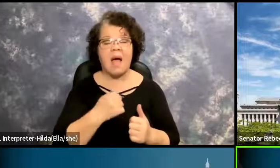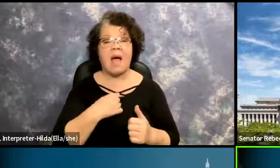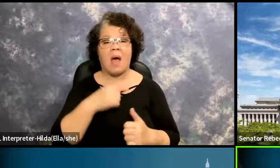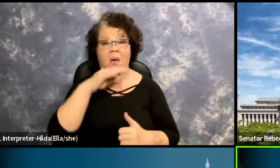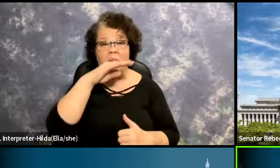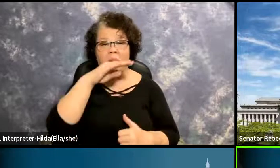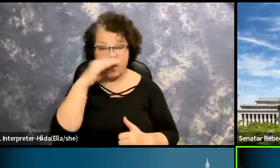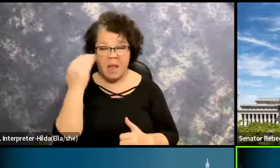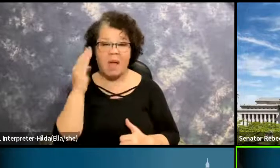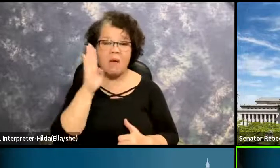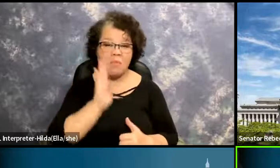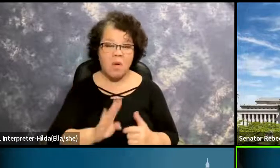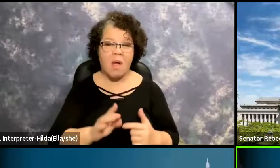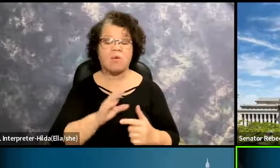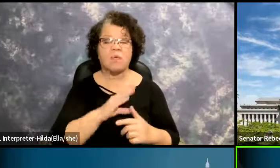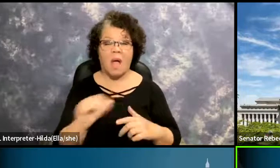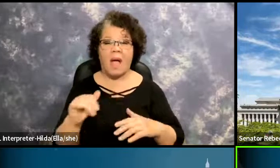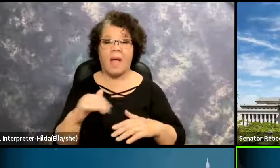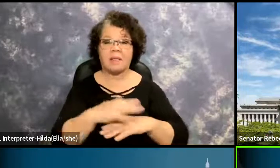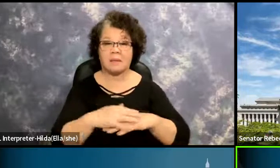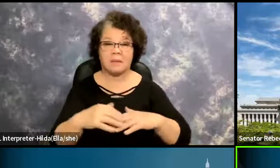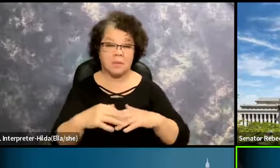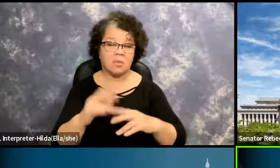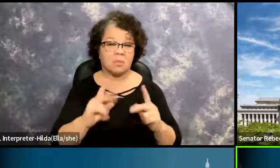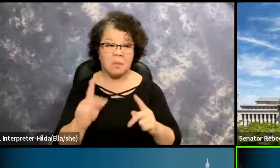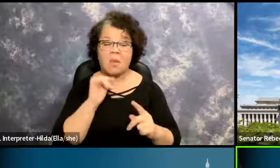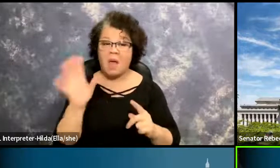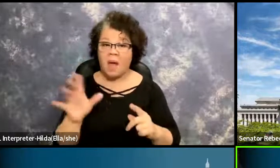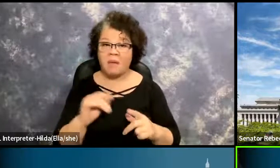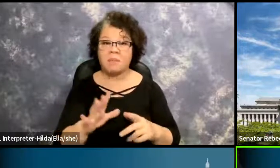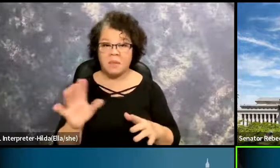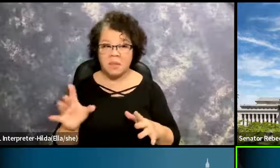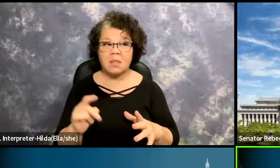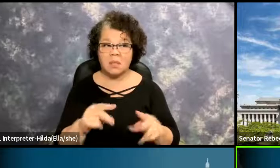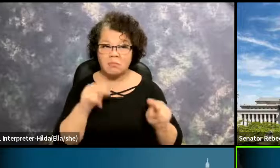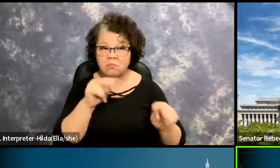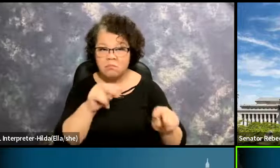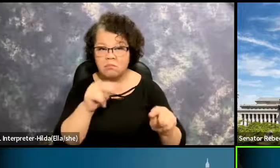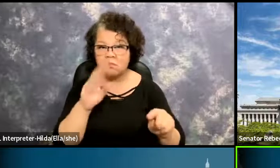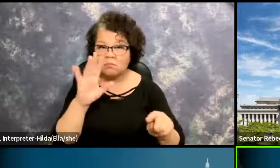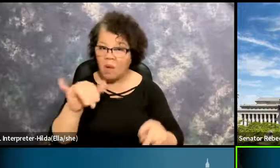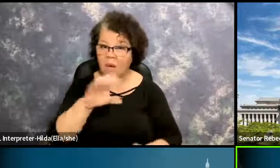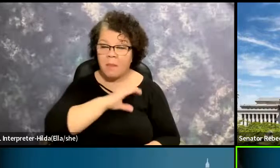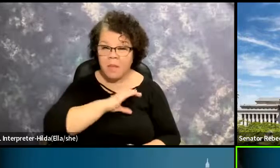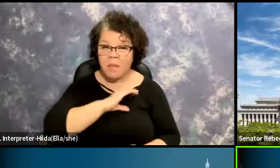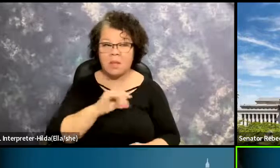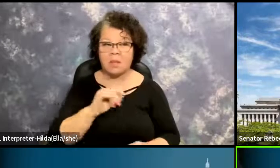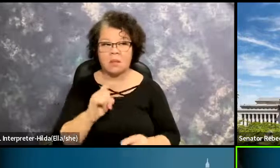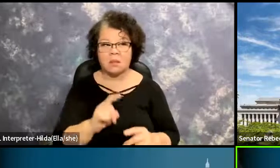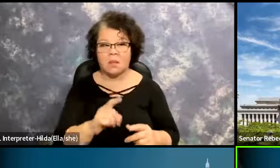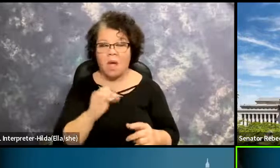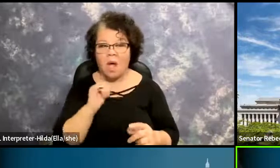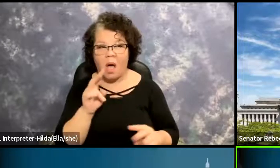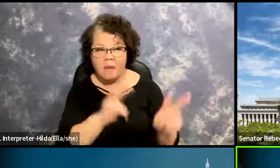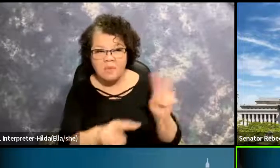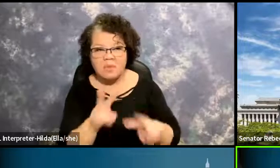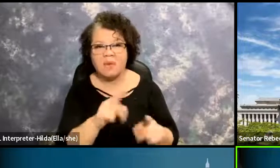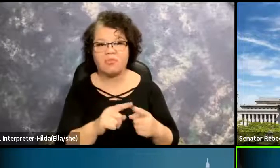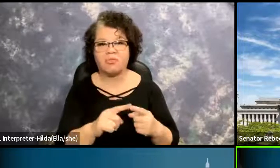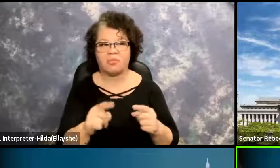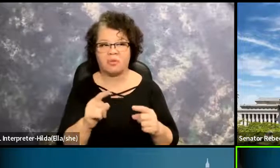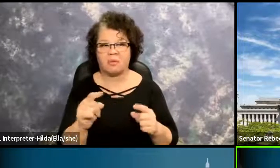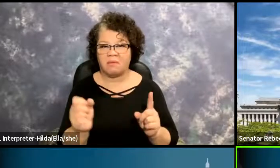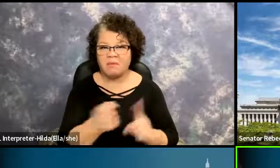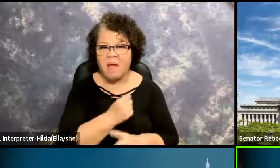been disproportionately impacted by police presence and police observation and police violence.